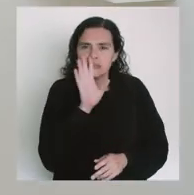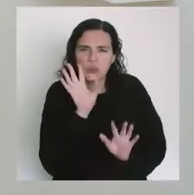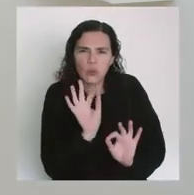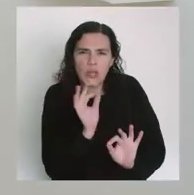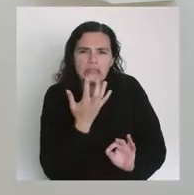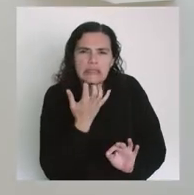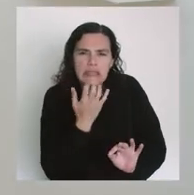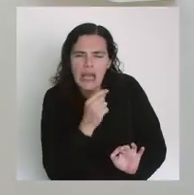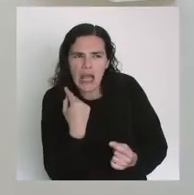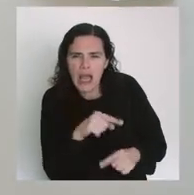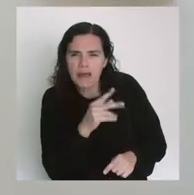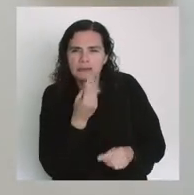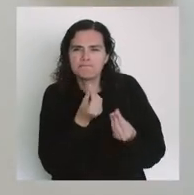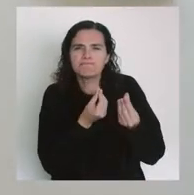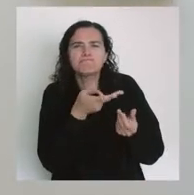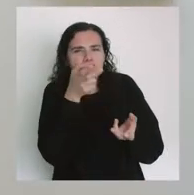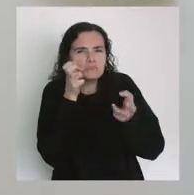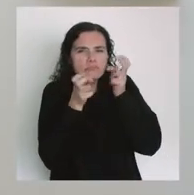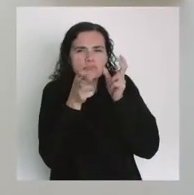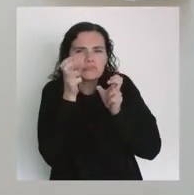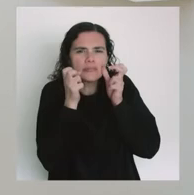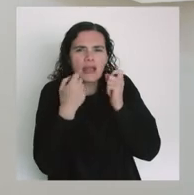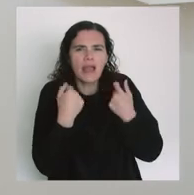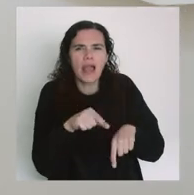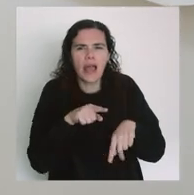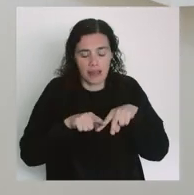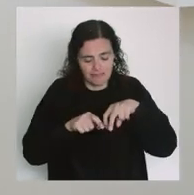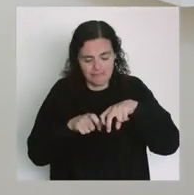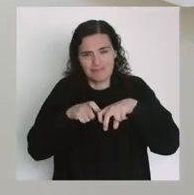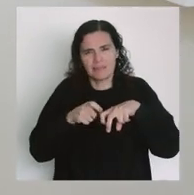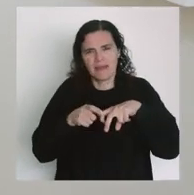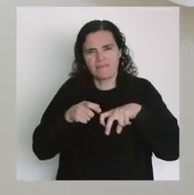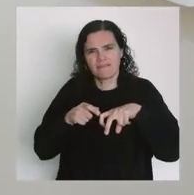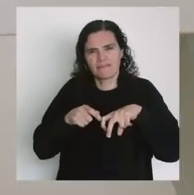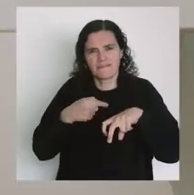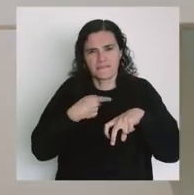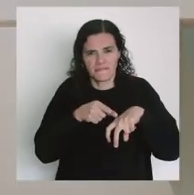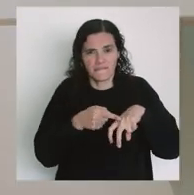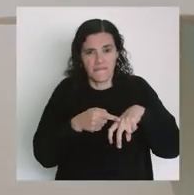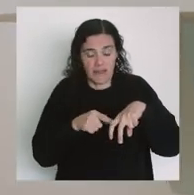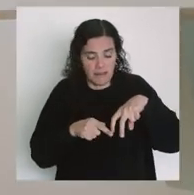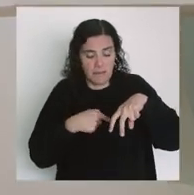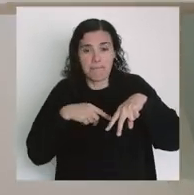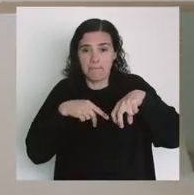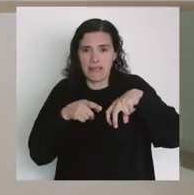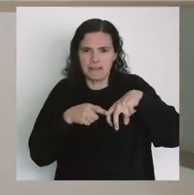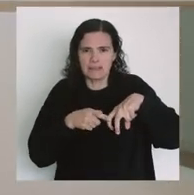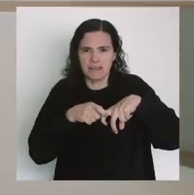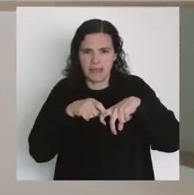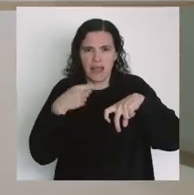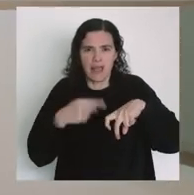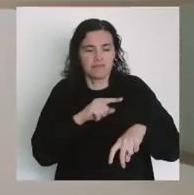you could even almost perceive that there is a knee sticking out of the folding legs. So